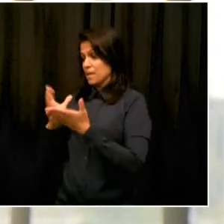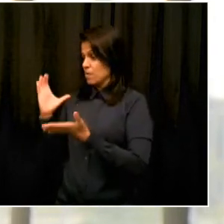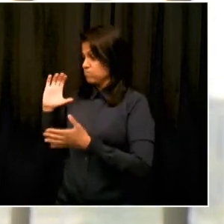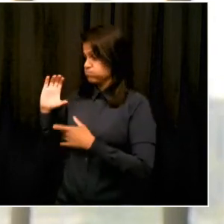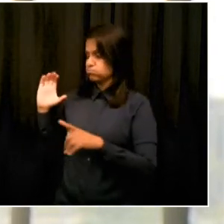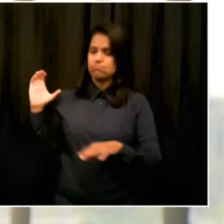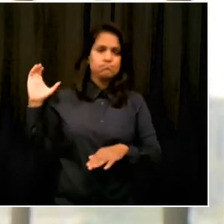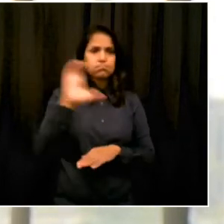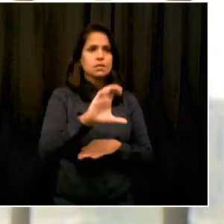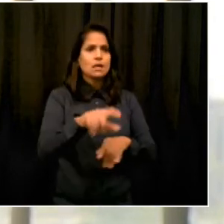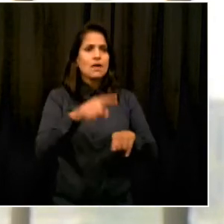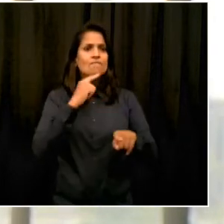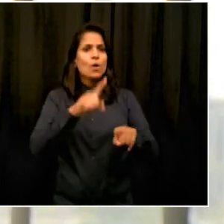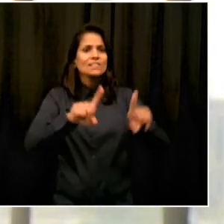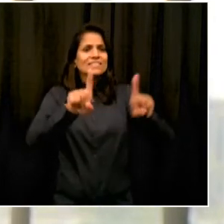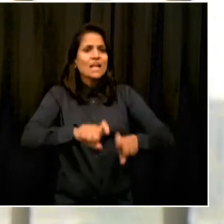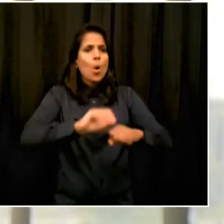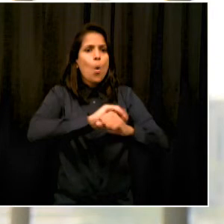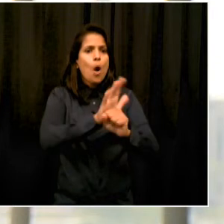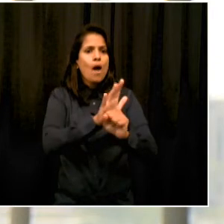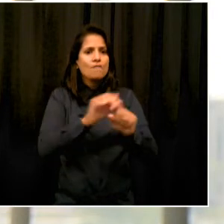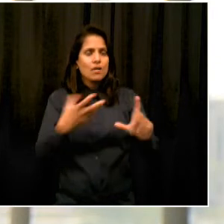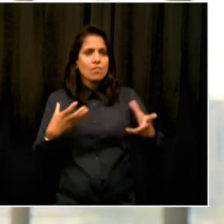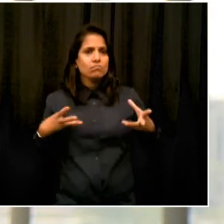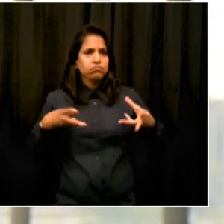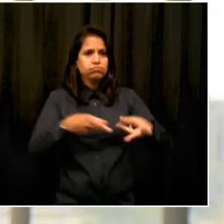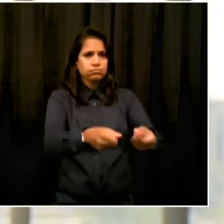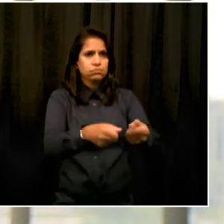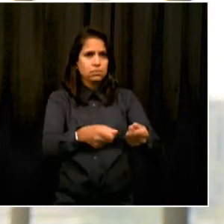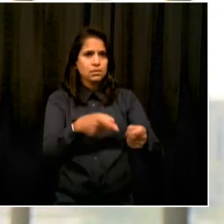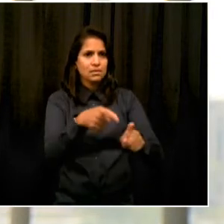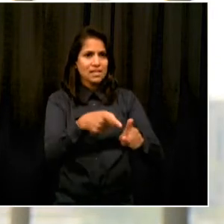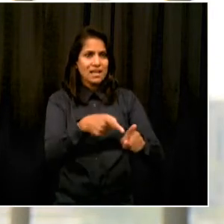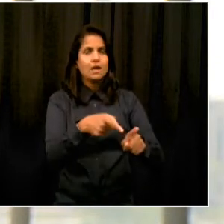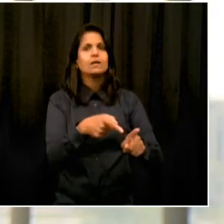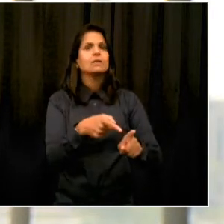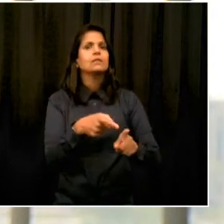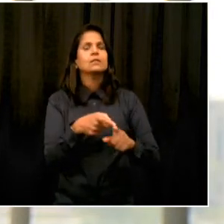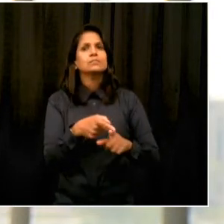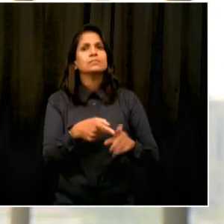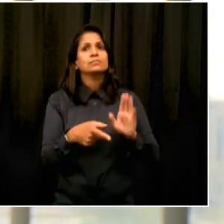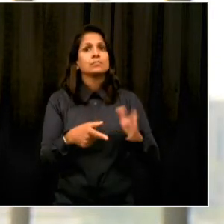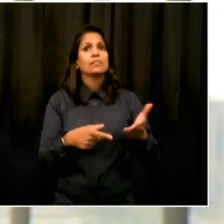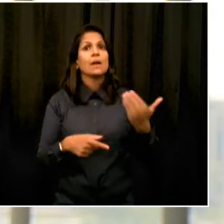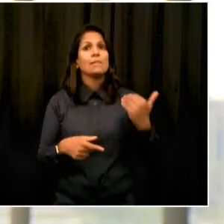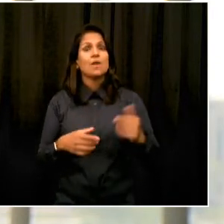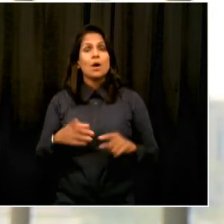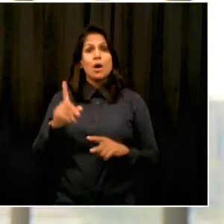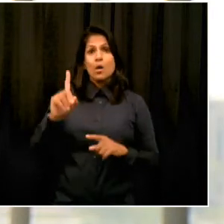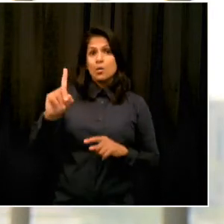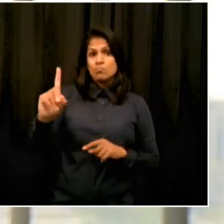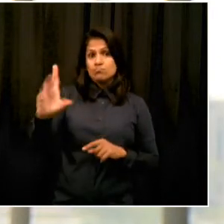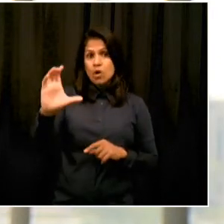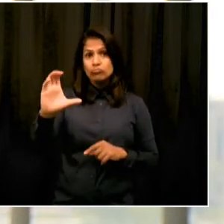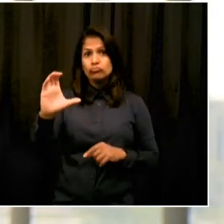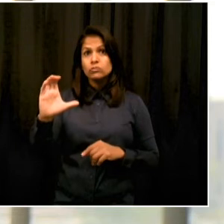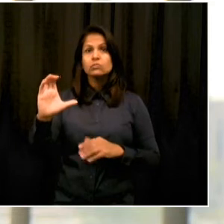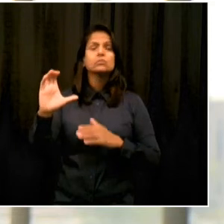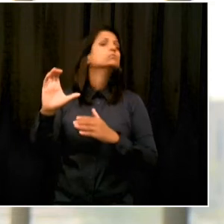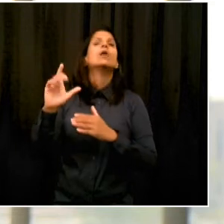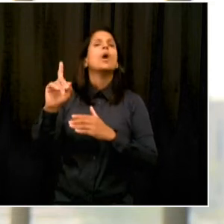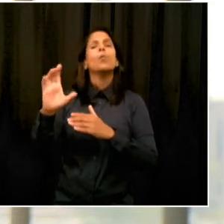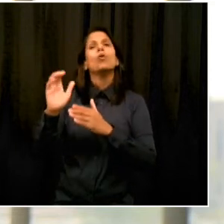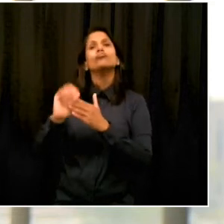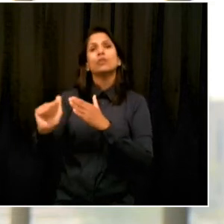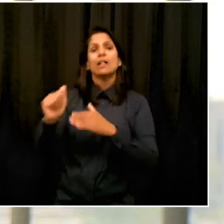paying over $100 per test for national reference laboratories. This lab, we're paying $28 per test.